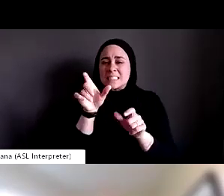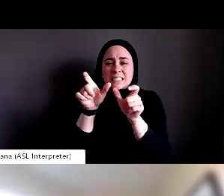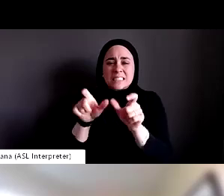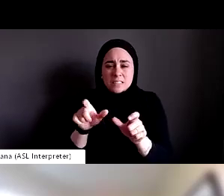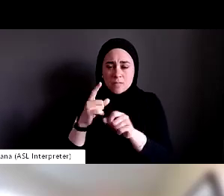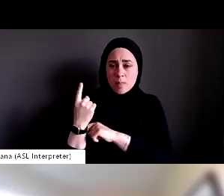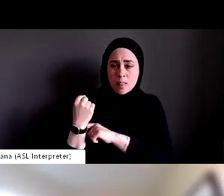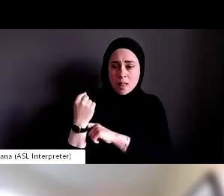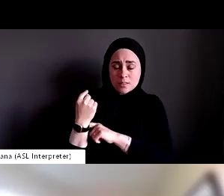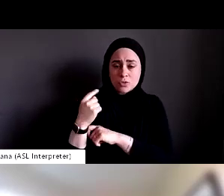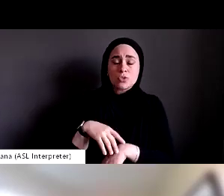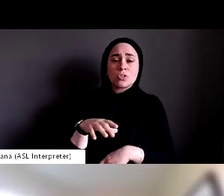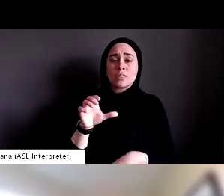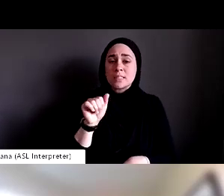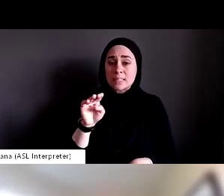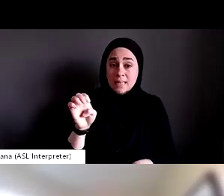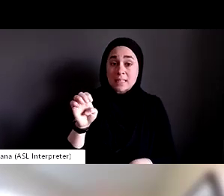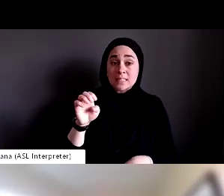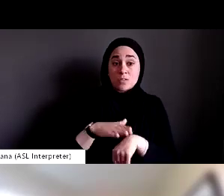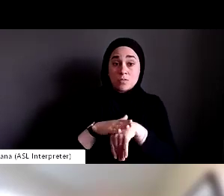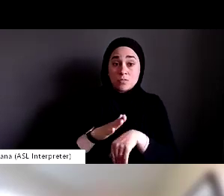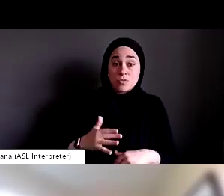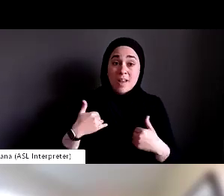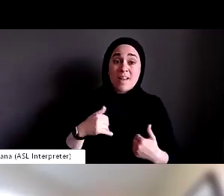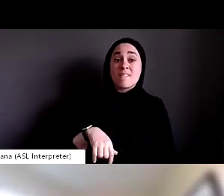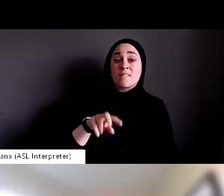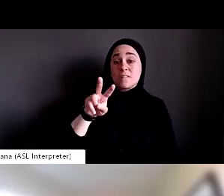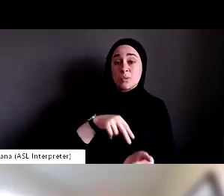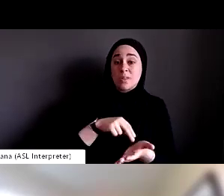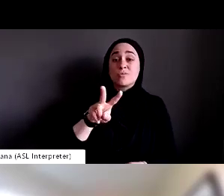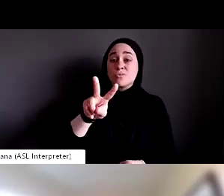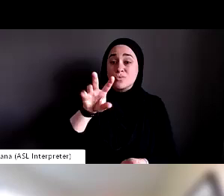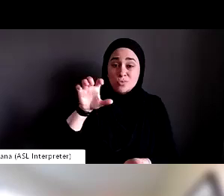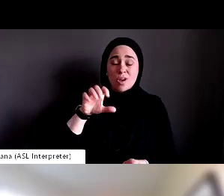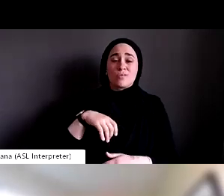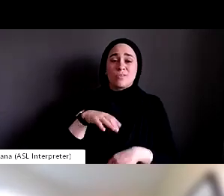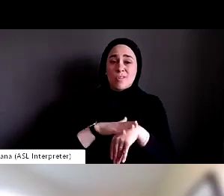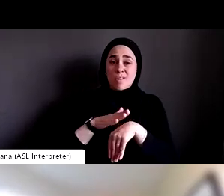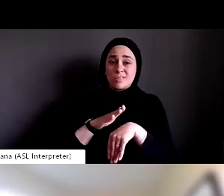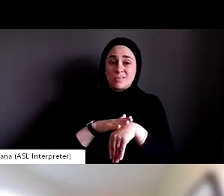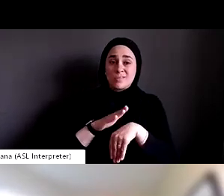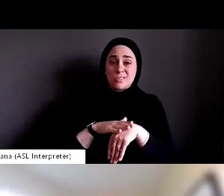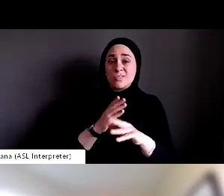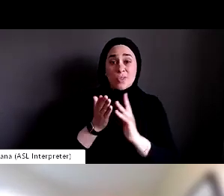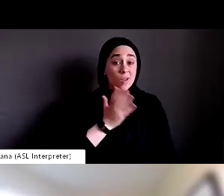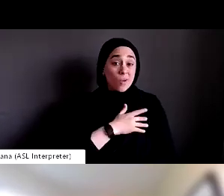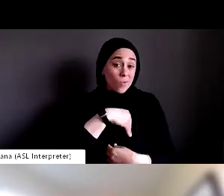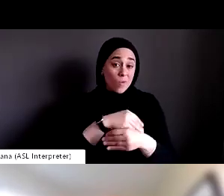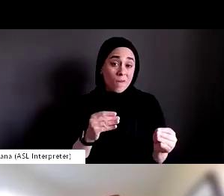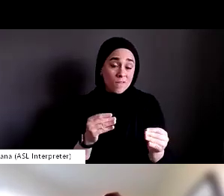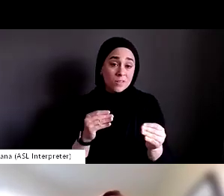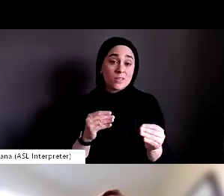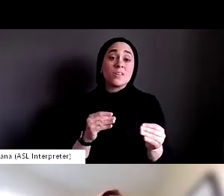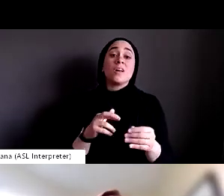of the case consultations, we had over 2,200 consults that were done just through our office alone, which resulted in